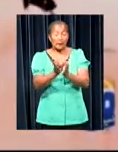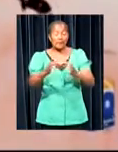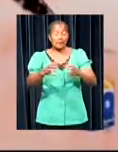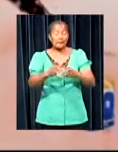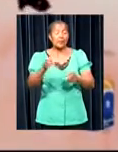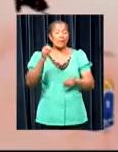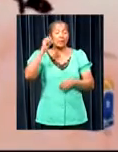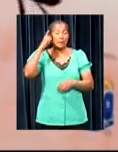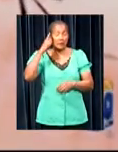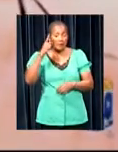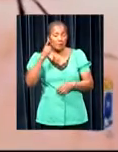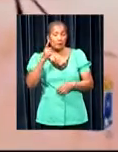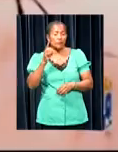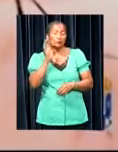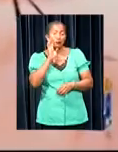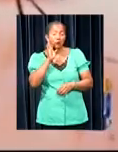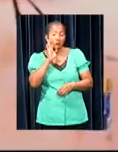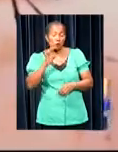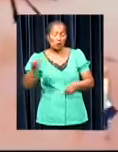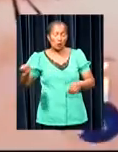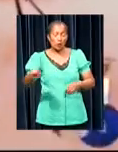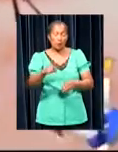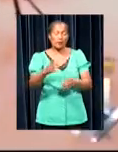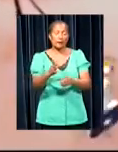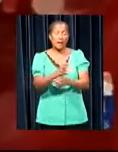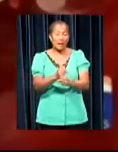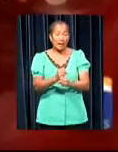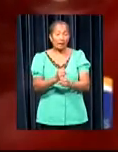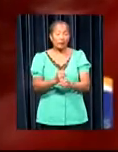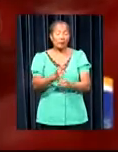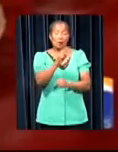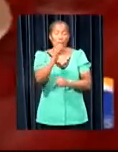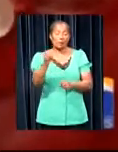The entire society is called upon to